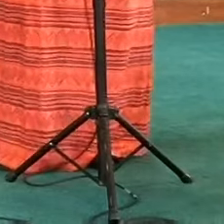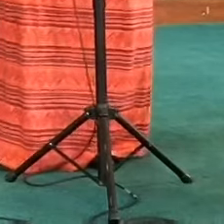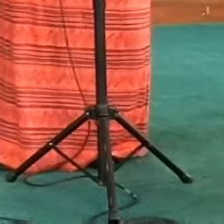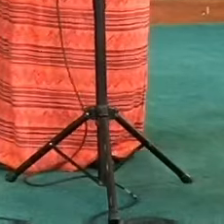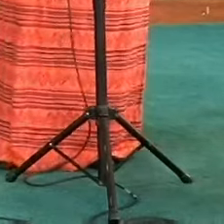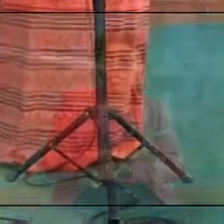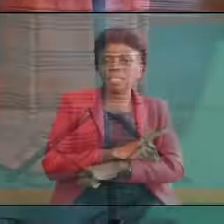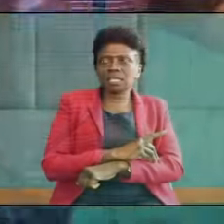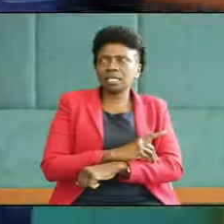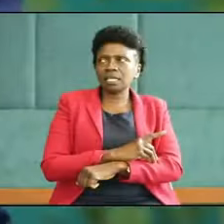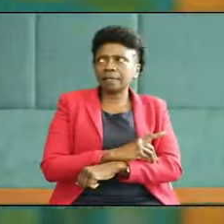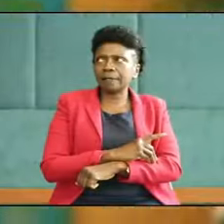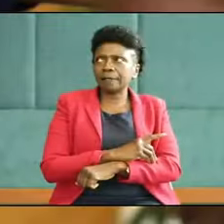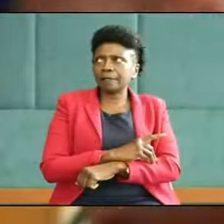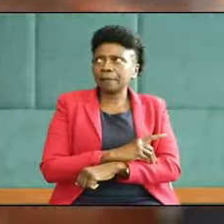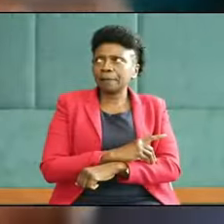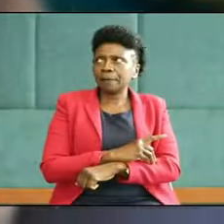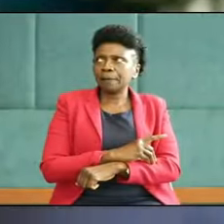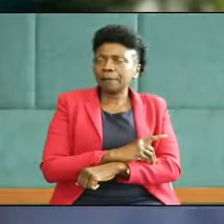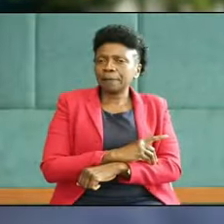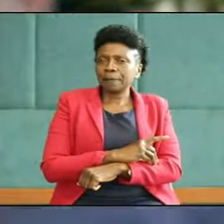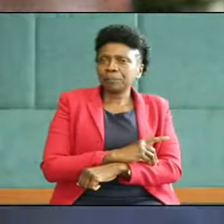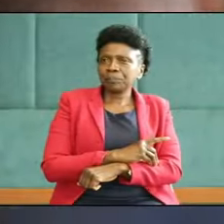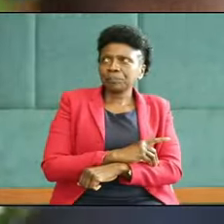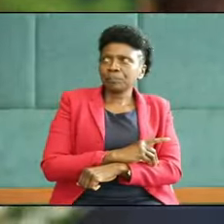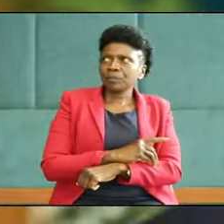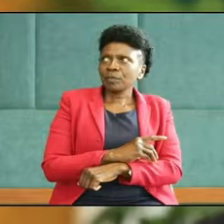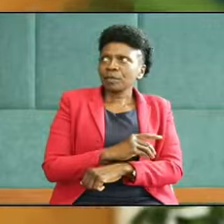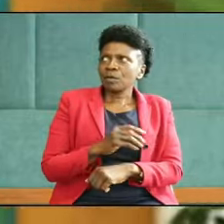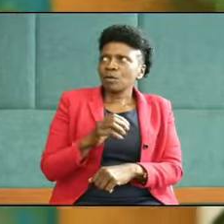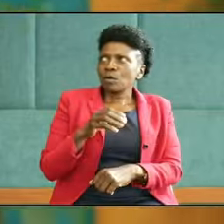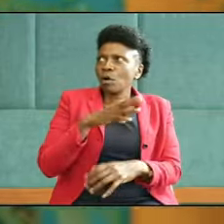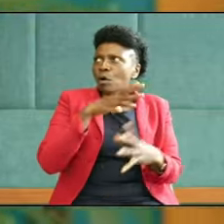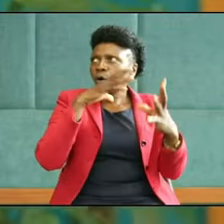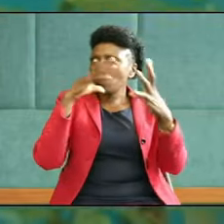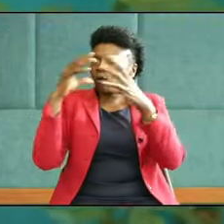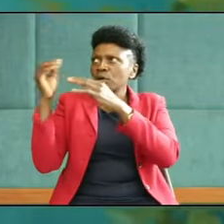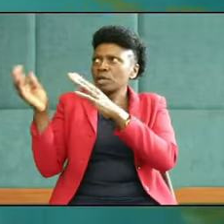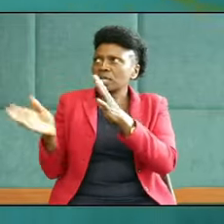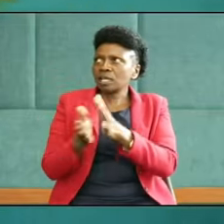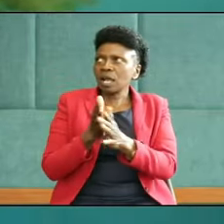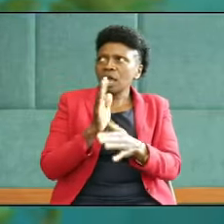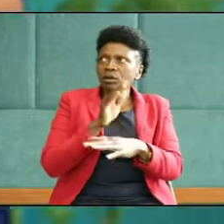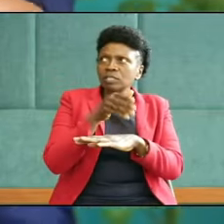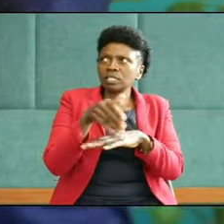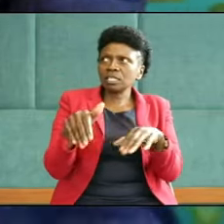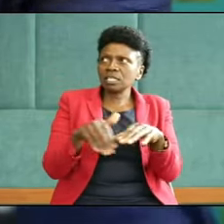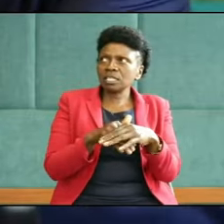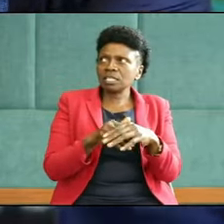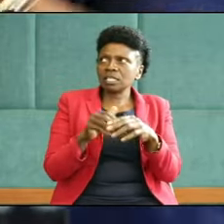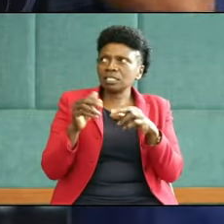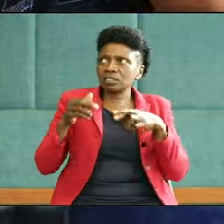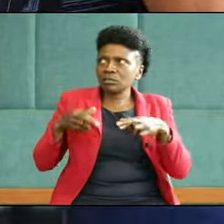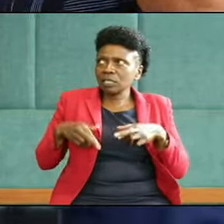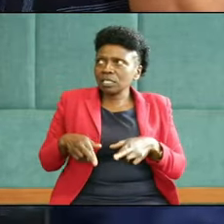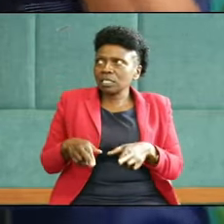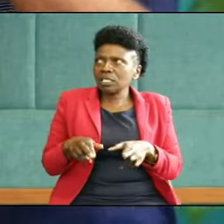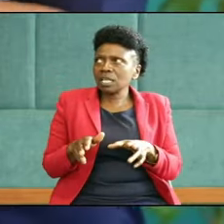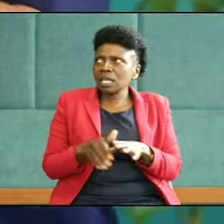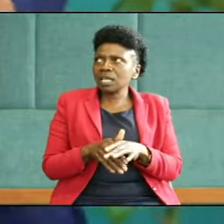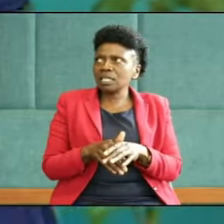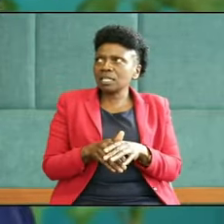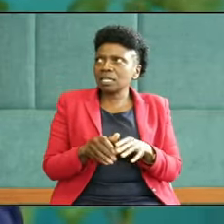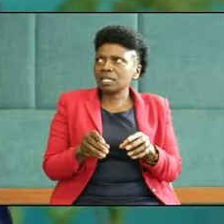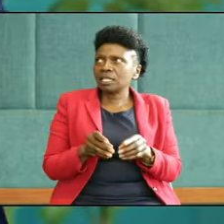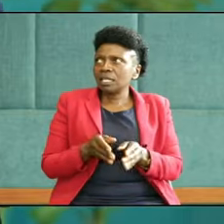$13,000. Please come here to me. Please come to me. Come. Go quickly out. Just come. Please